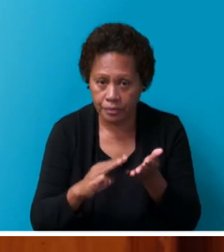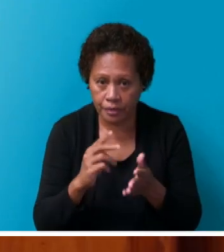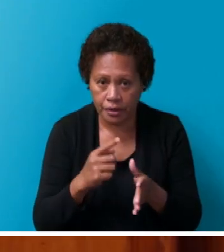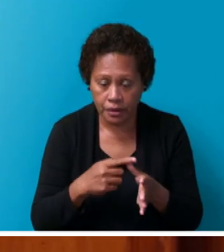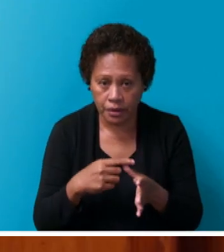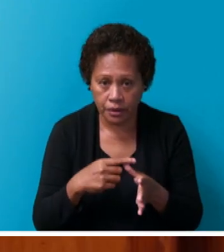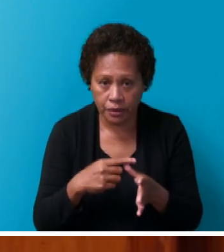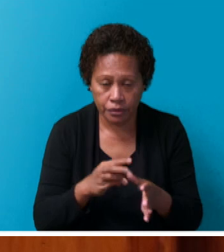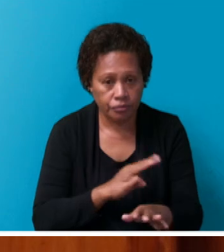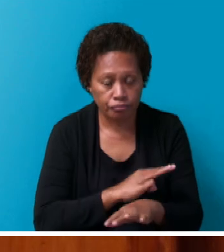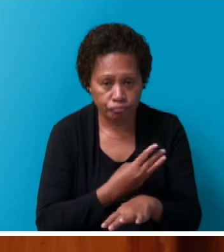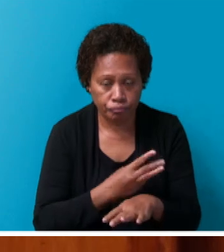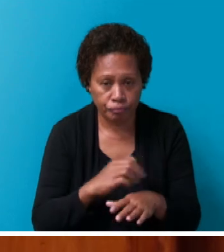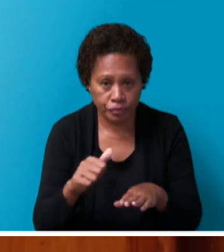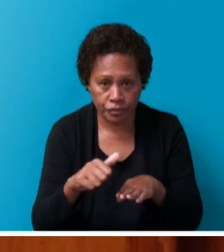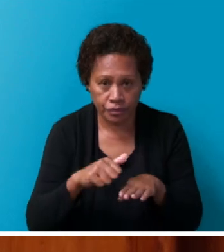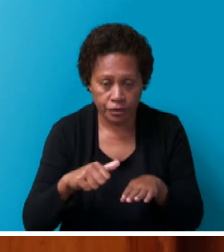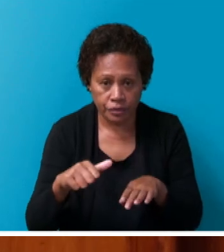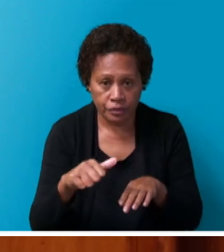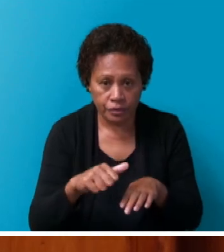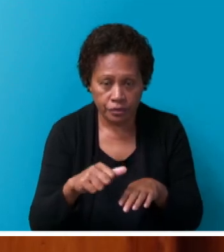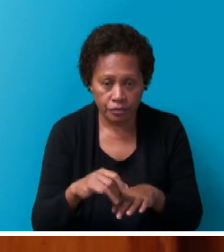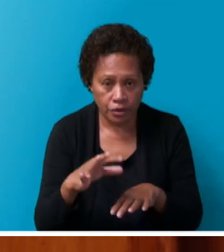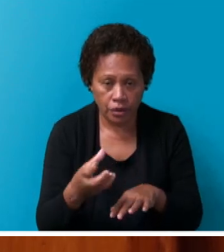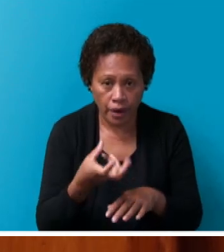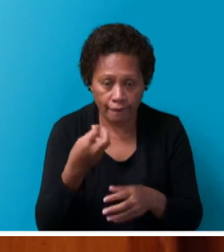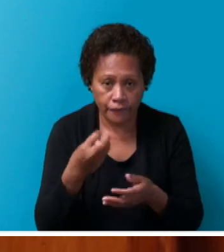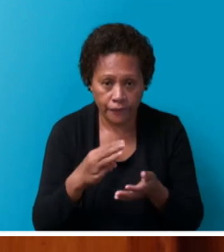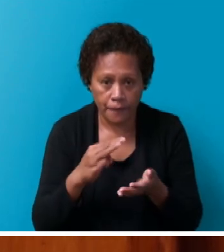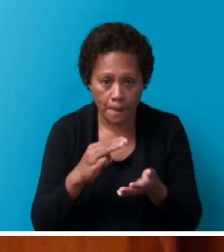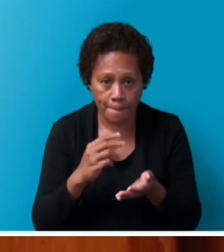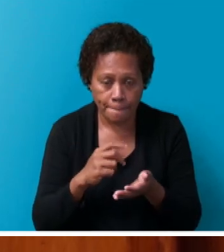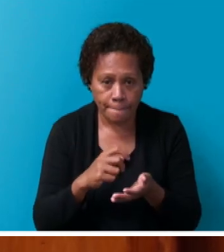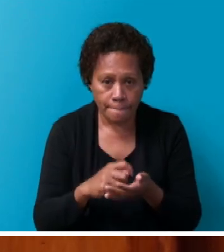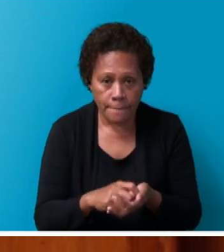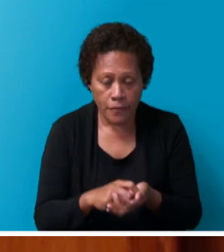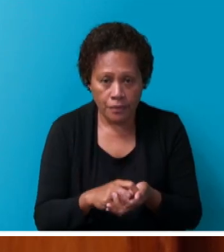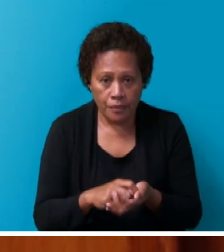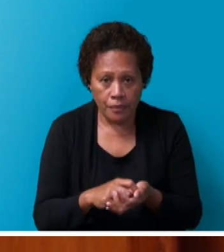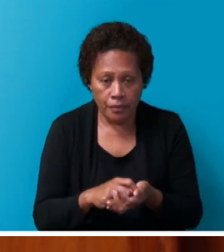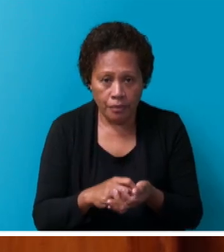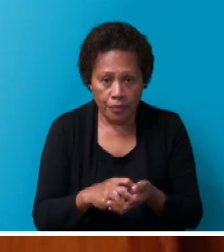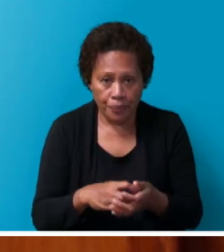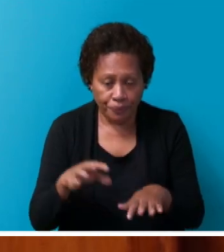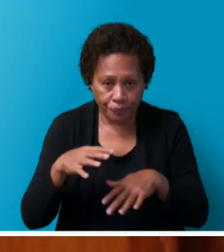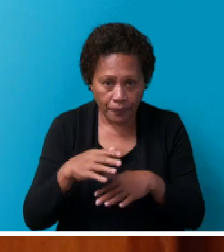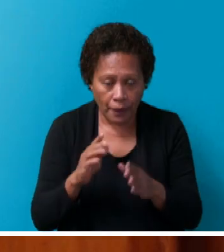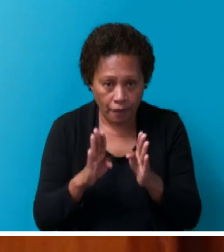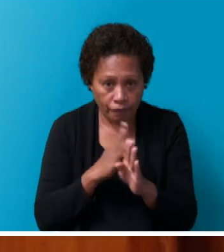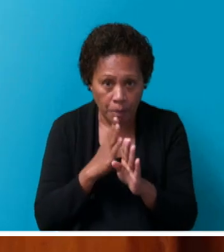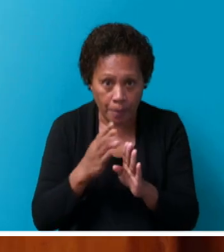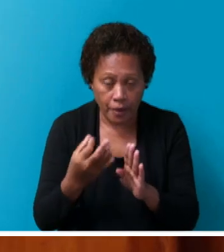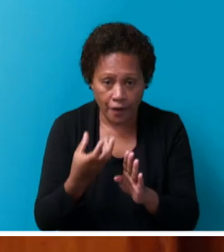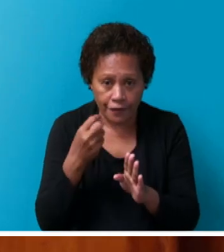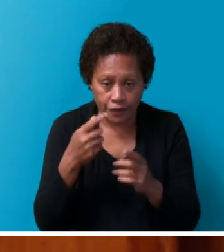marine areas, but the model remains one of our proudest conservation successes, and this approach has shown that